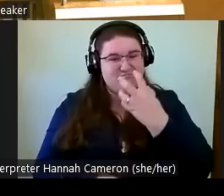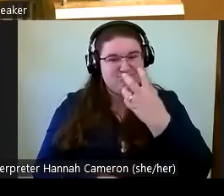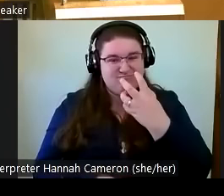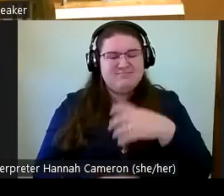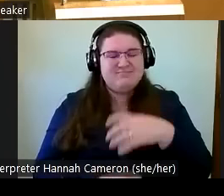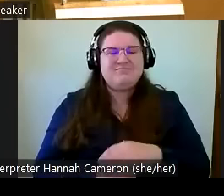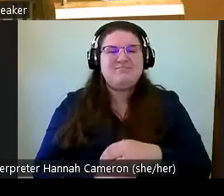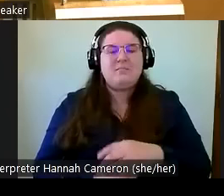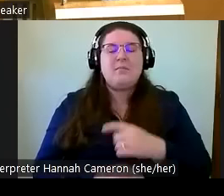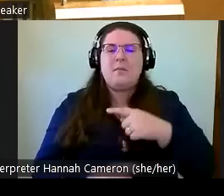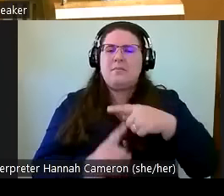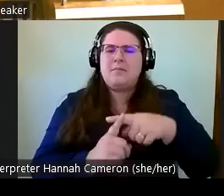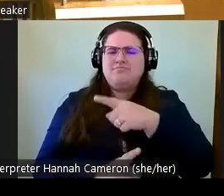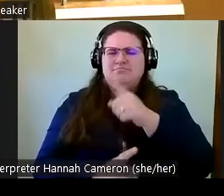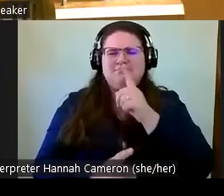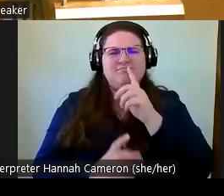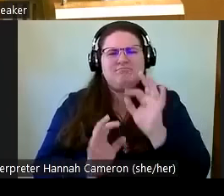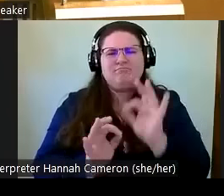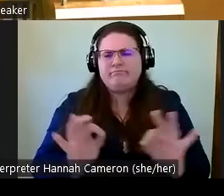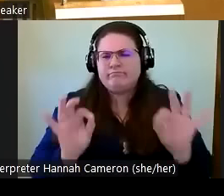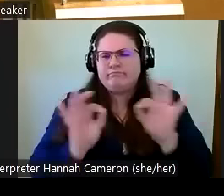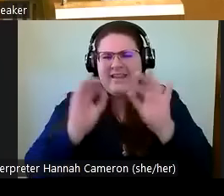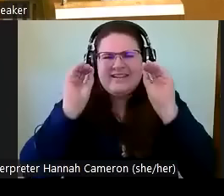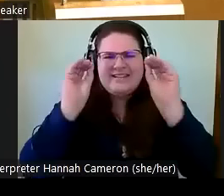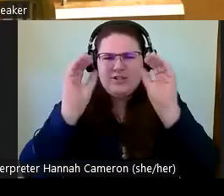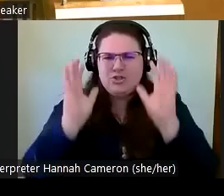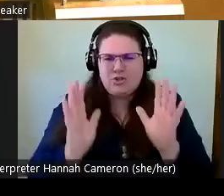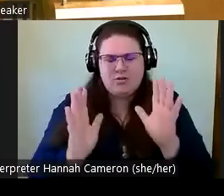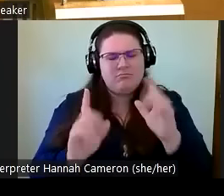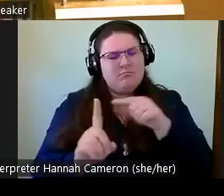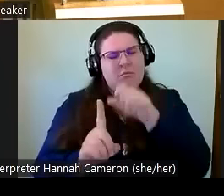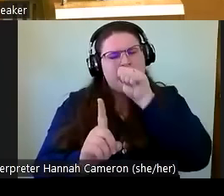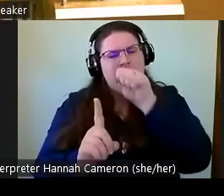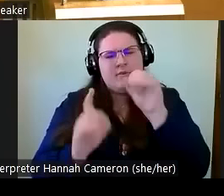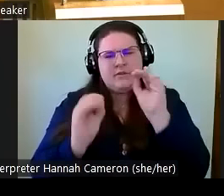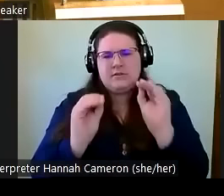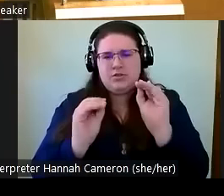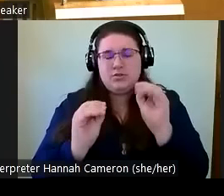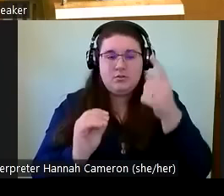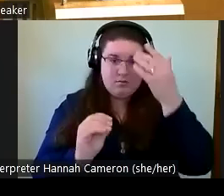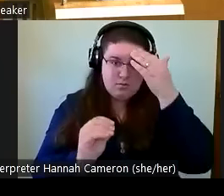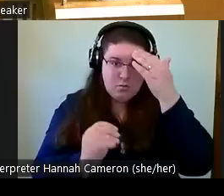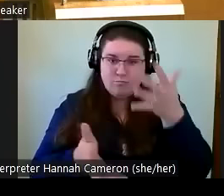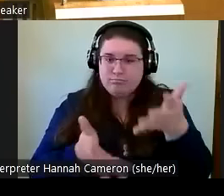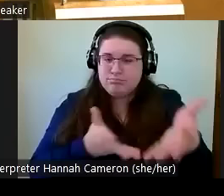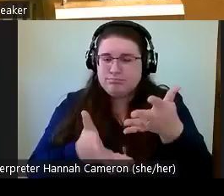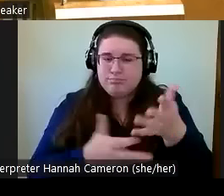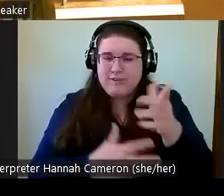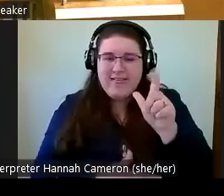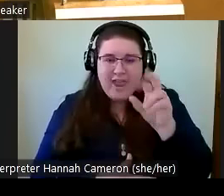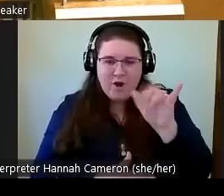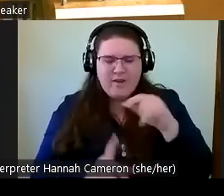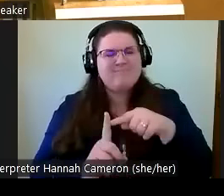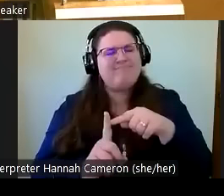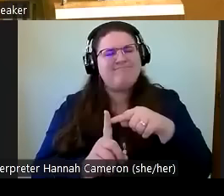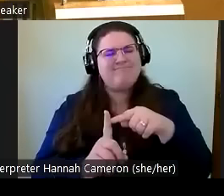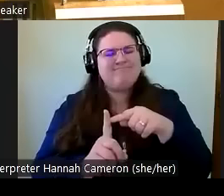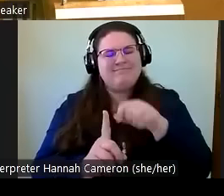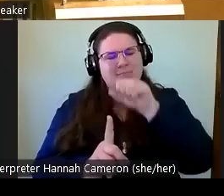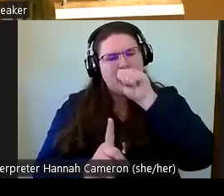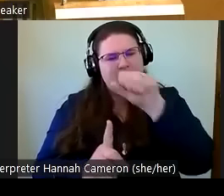importantly, is a quintessential teacher. Anybody who's ever interacted with Larry knows in their hearts his love of teaching, whether